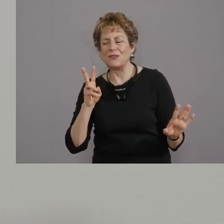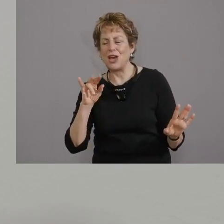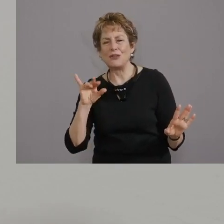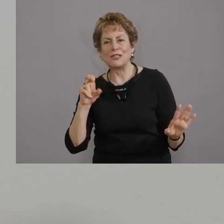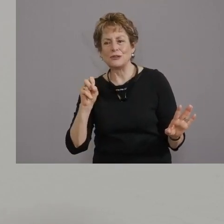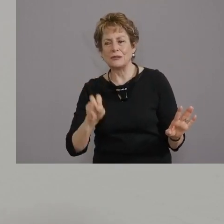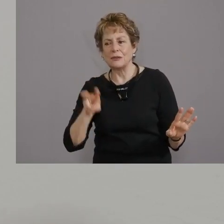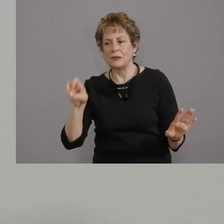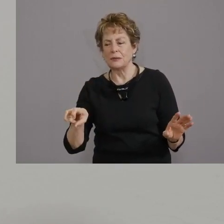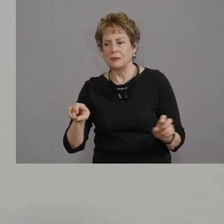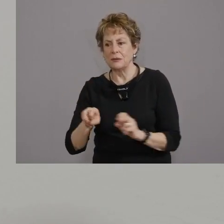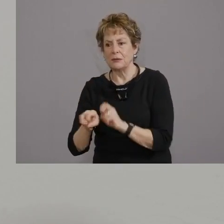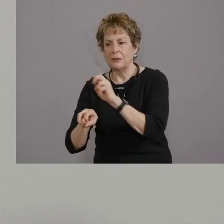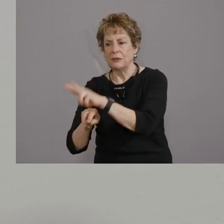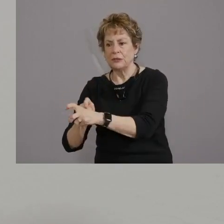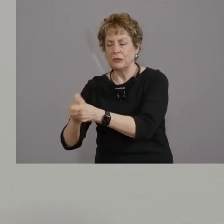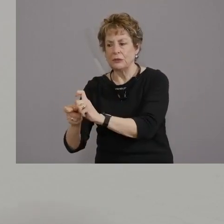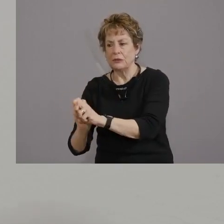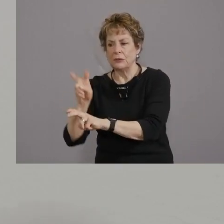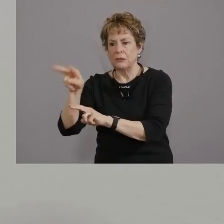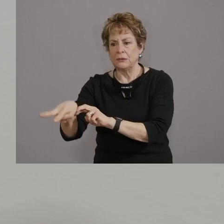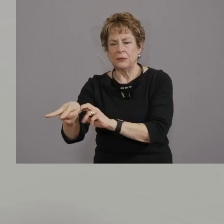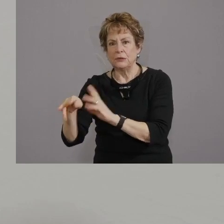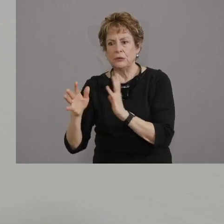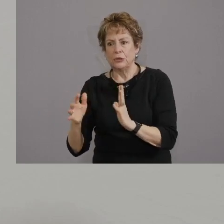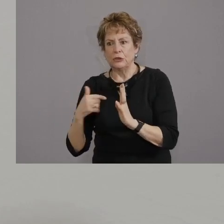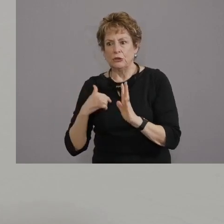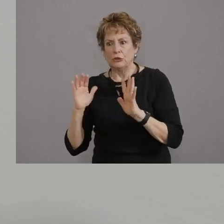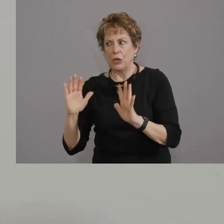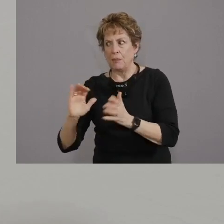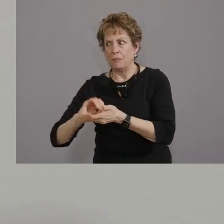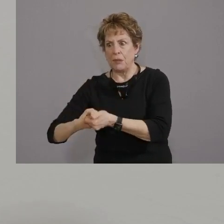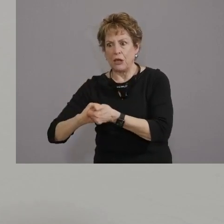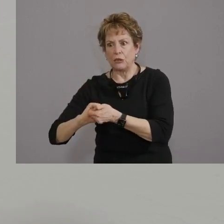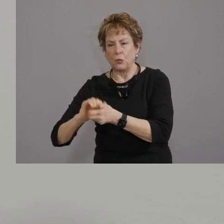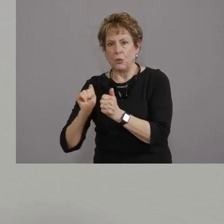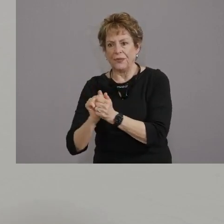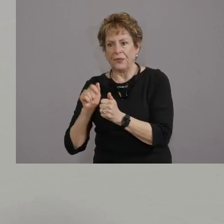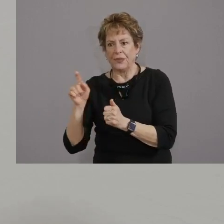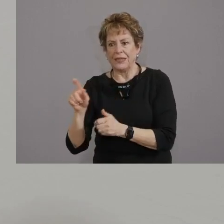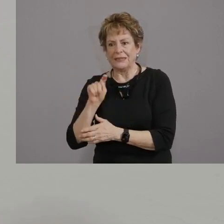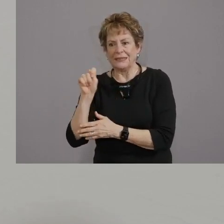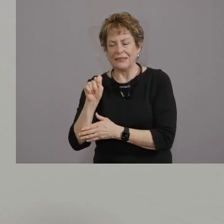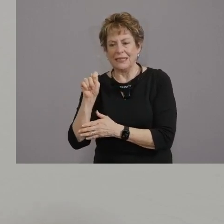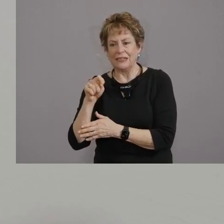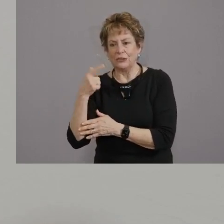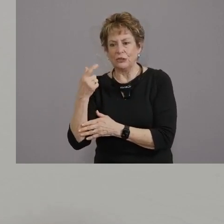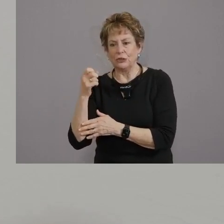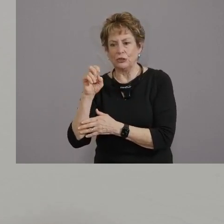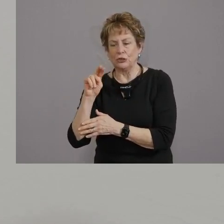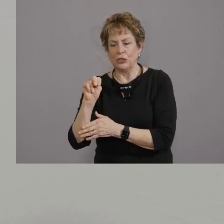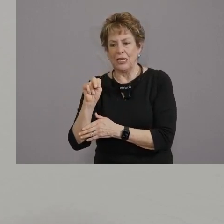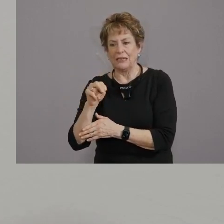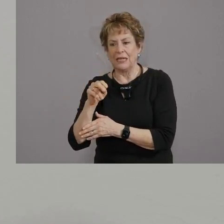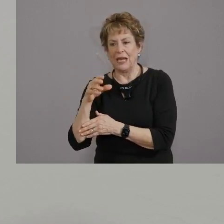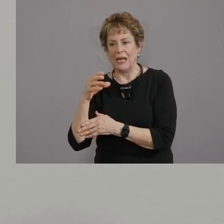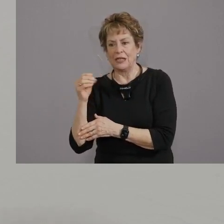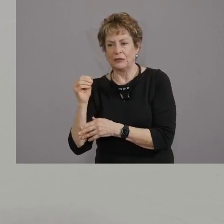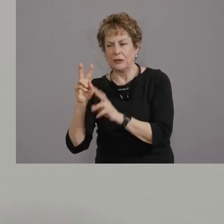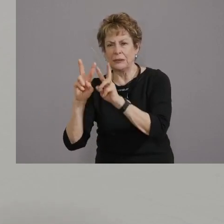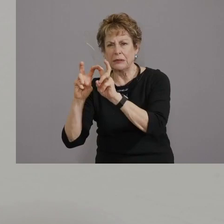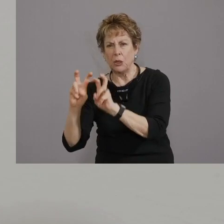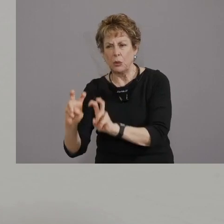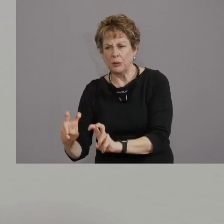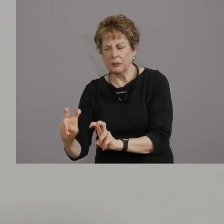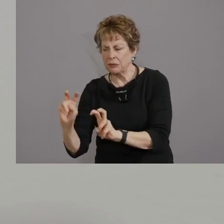for. And we have a great partnership with TGen and our universities to do sequencing. to potentially identify